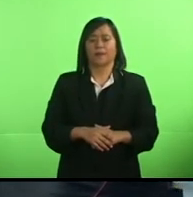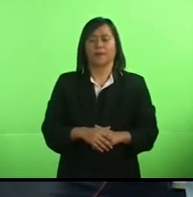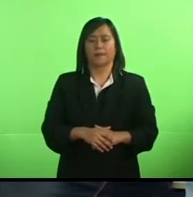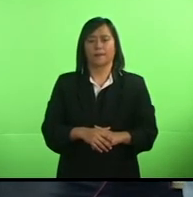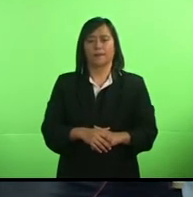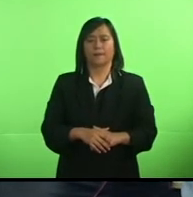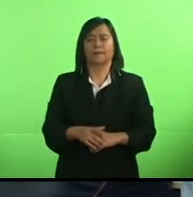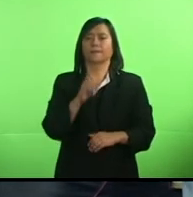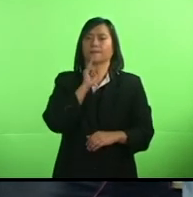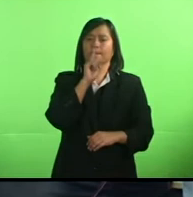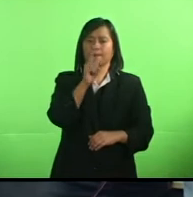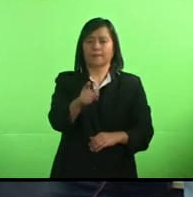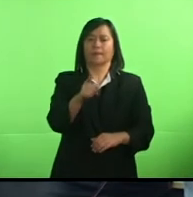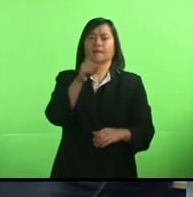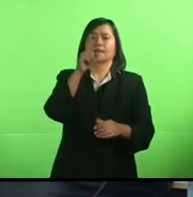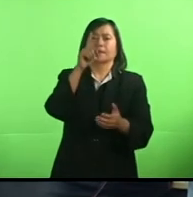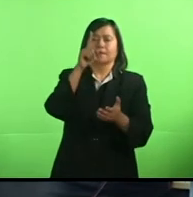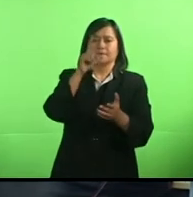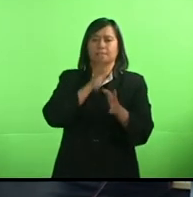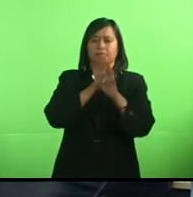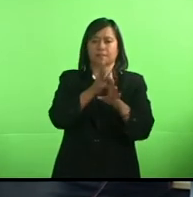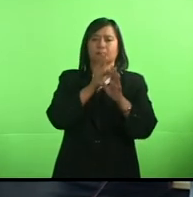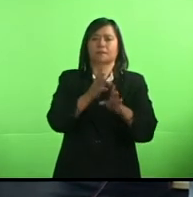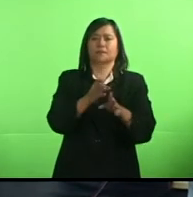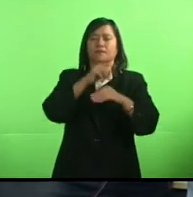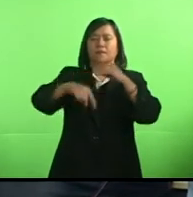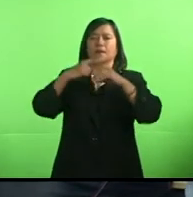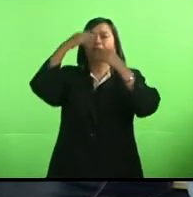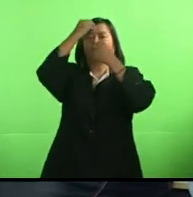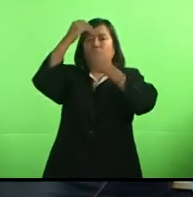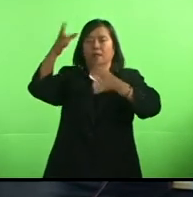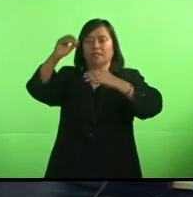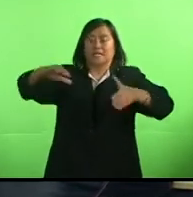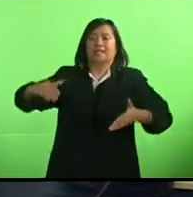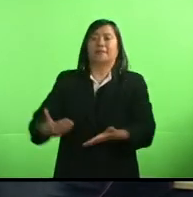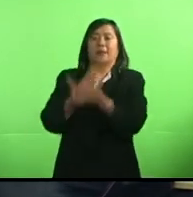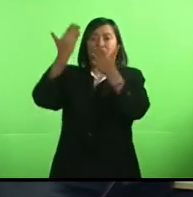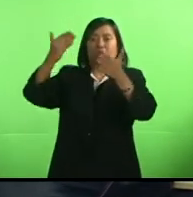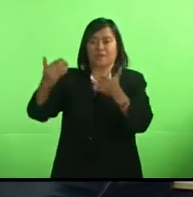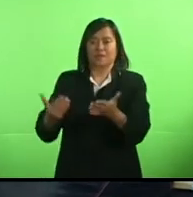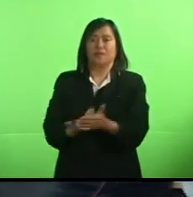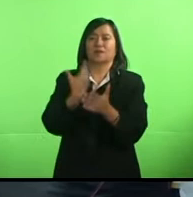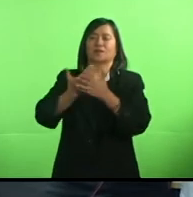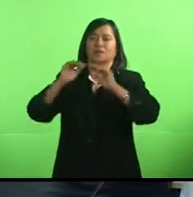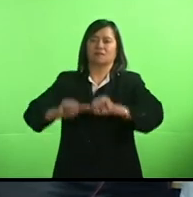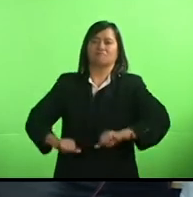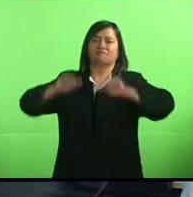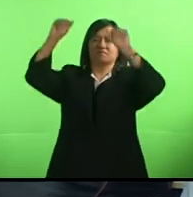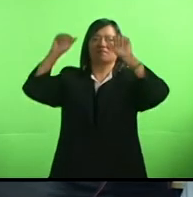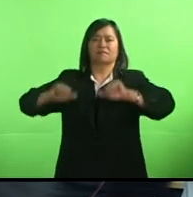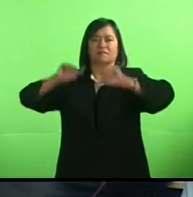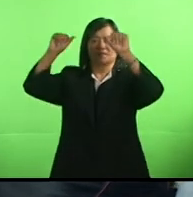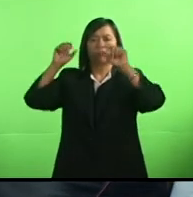Yes, it's just basically it talks about how up to date is it. Dia kemas kini atau